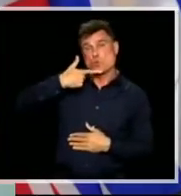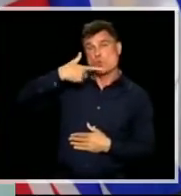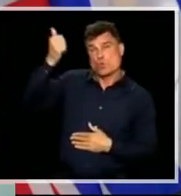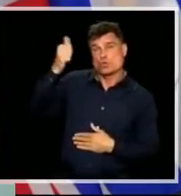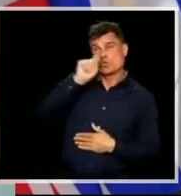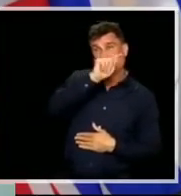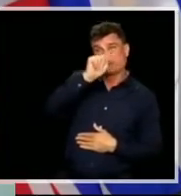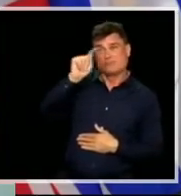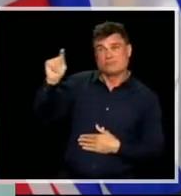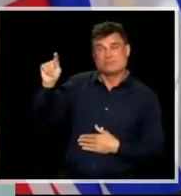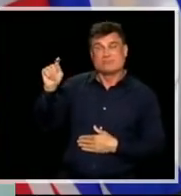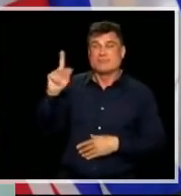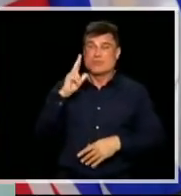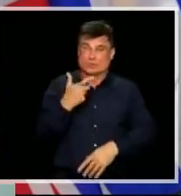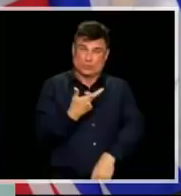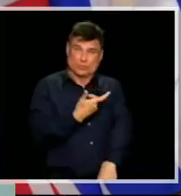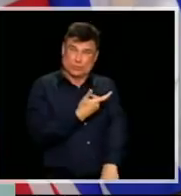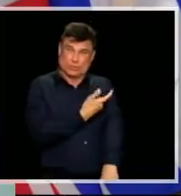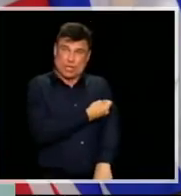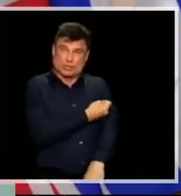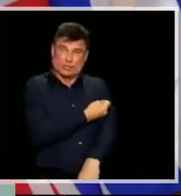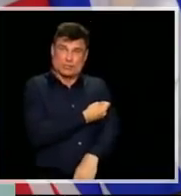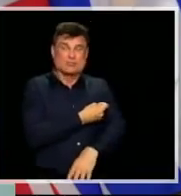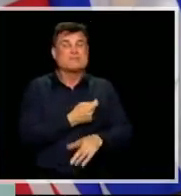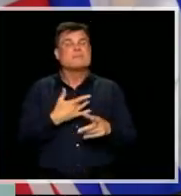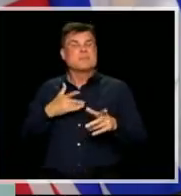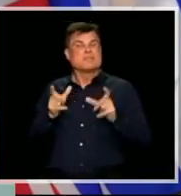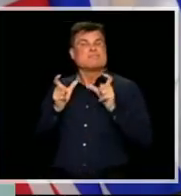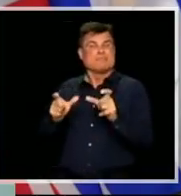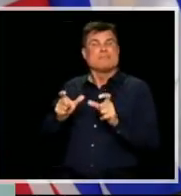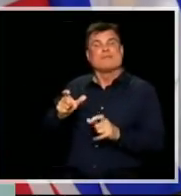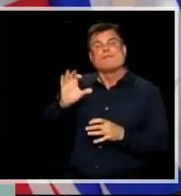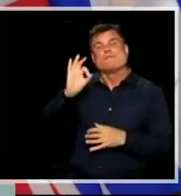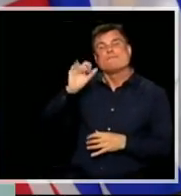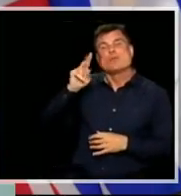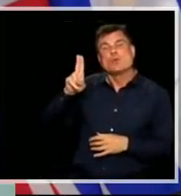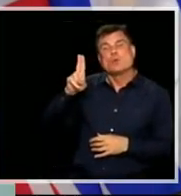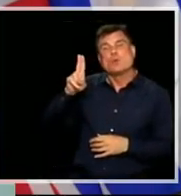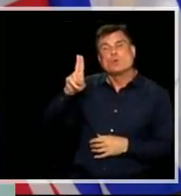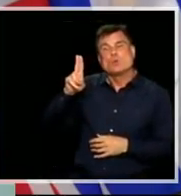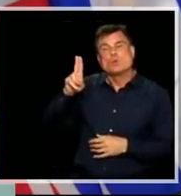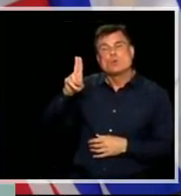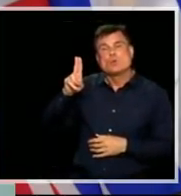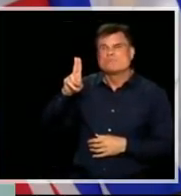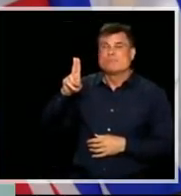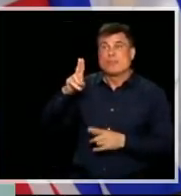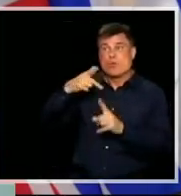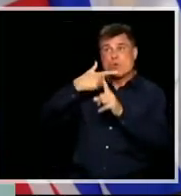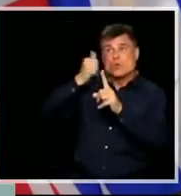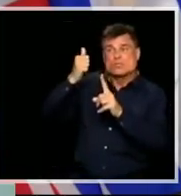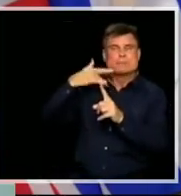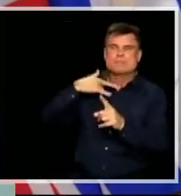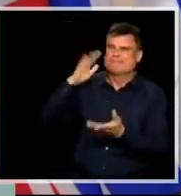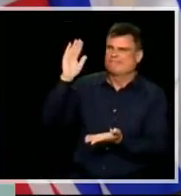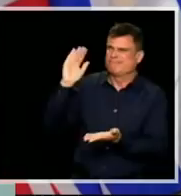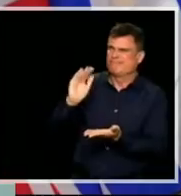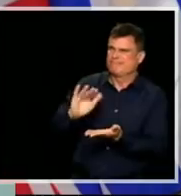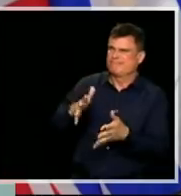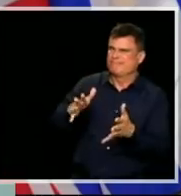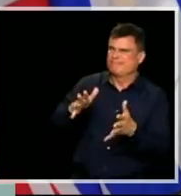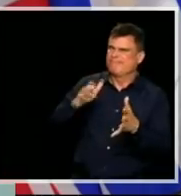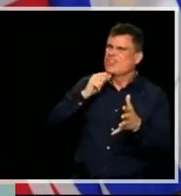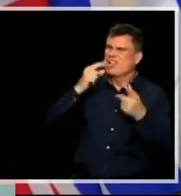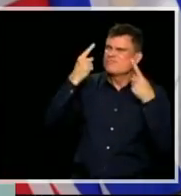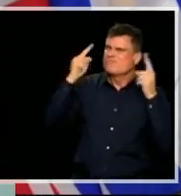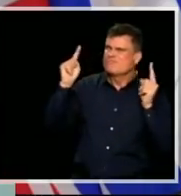available. We have one more question today. For any reporters that didn't get to ask a question, there will be a statement released later this afternoon. For